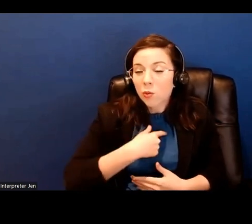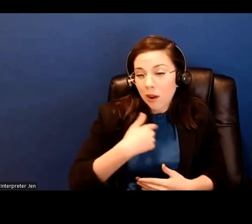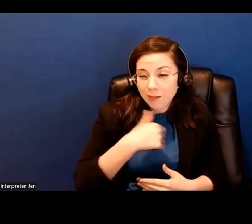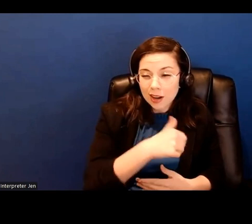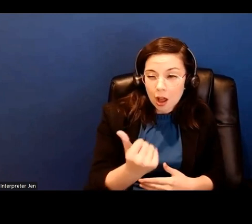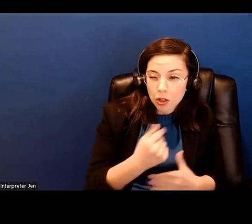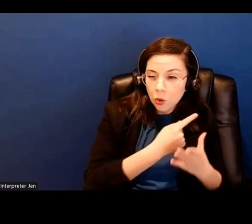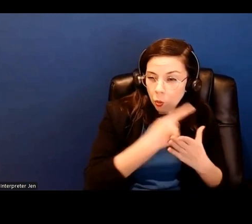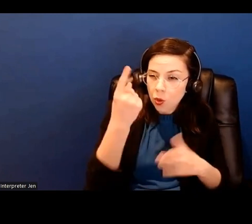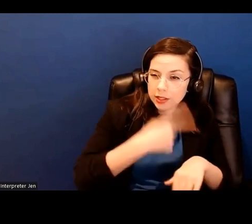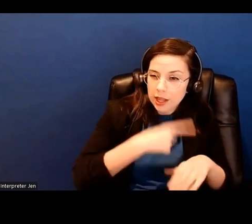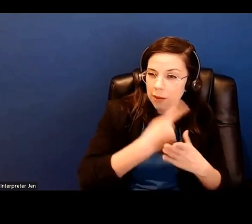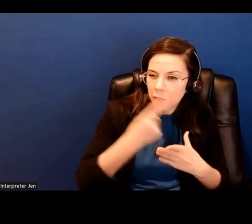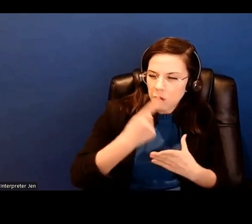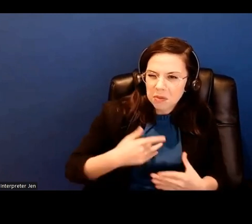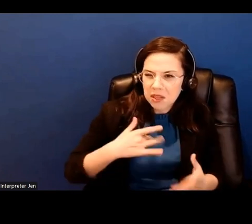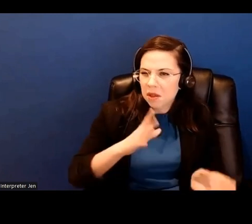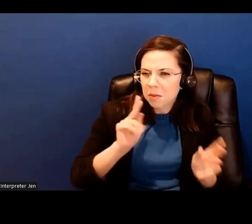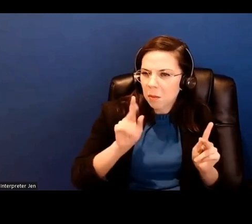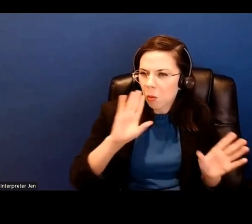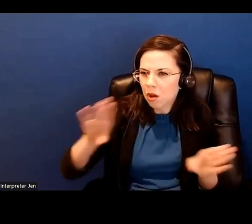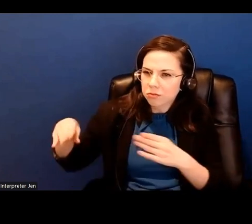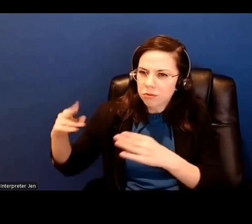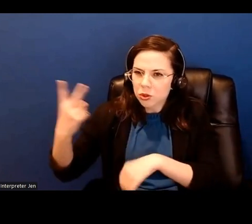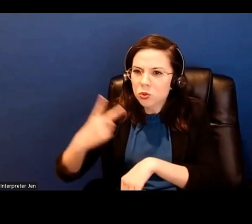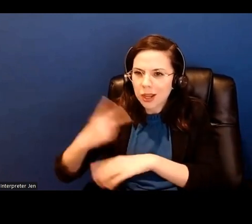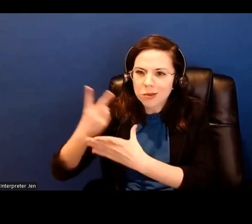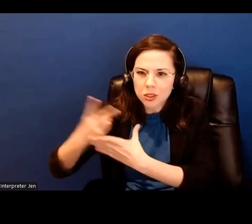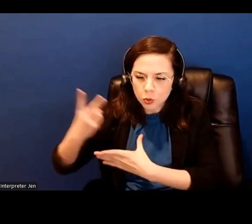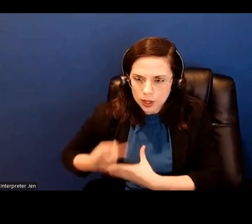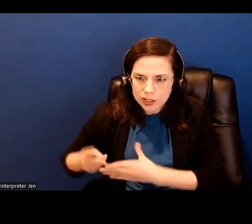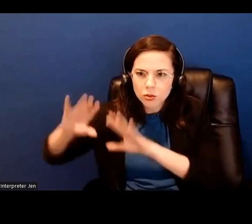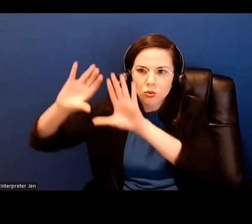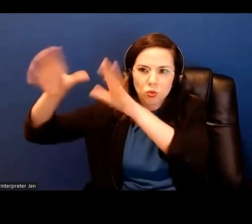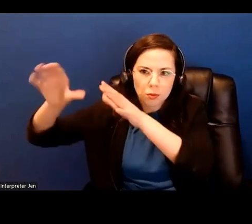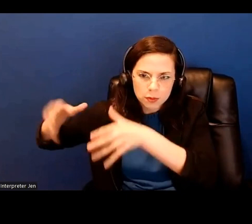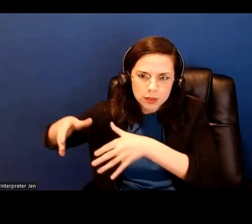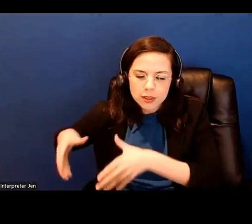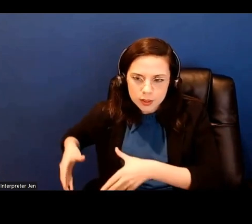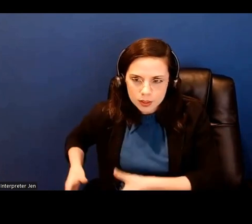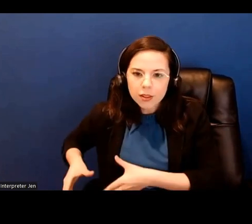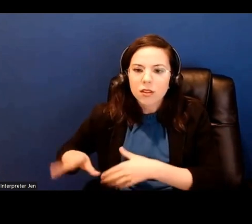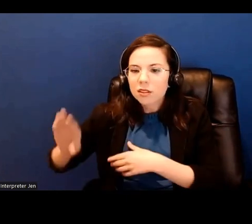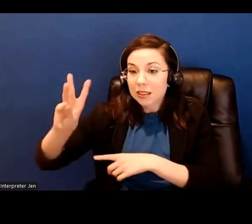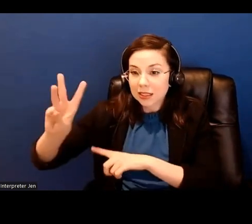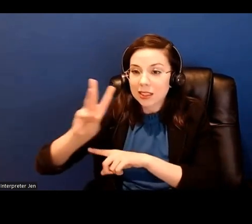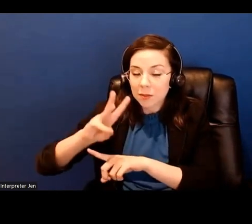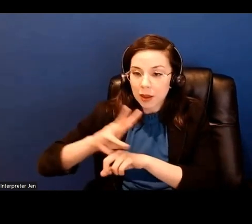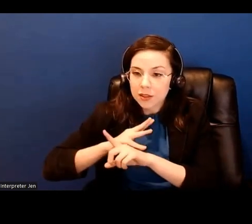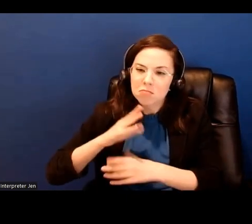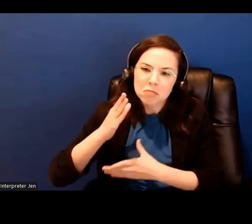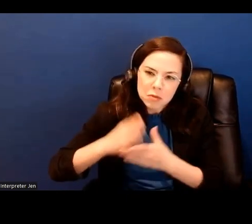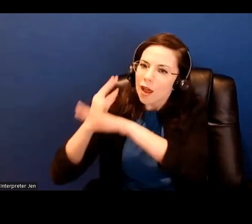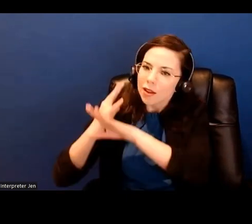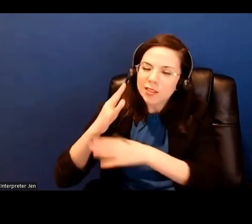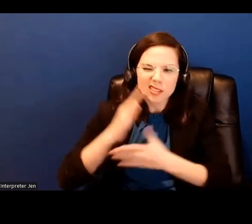in general, people are going into a group-based program that's twice a week for 6 months, some on Zoom and some